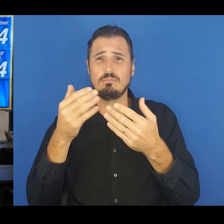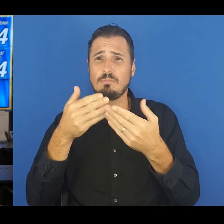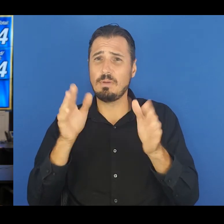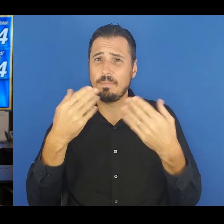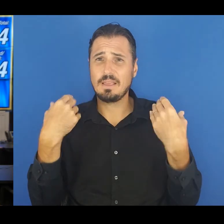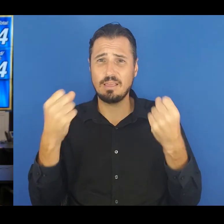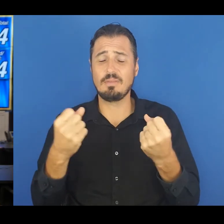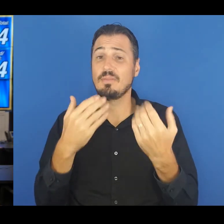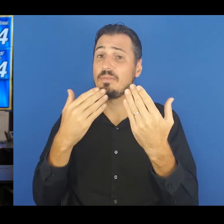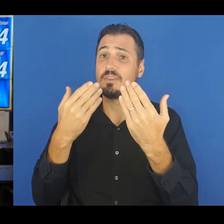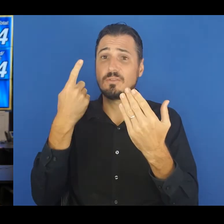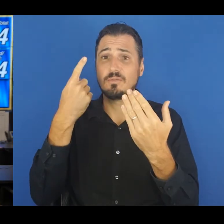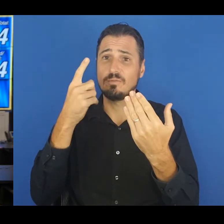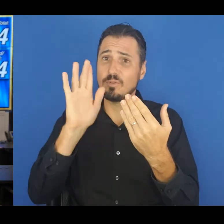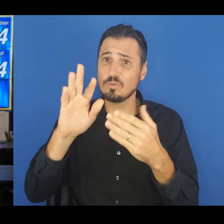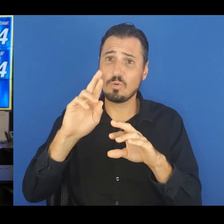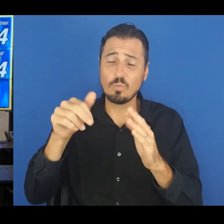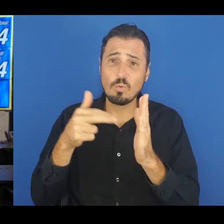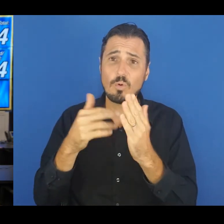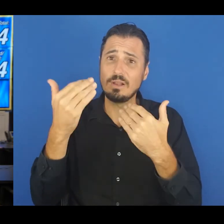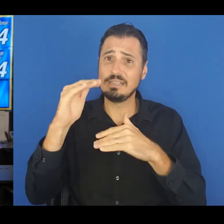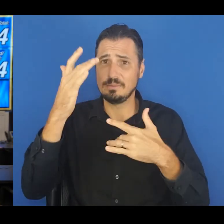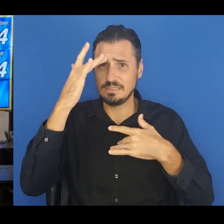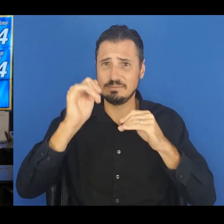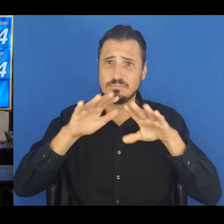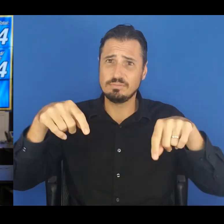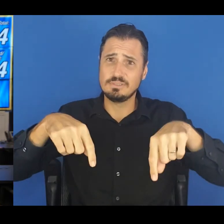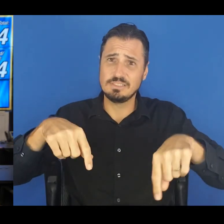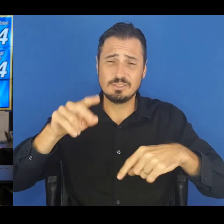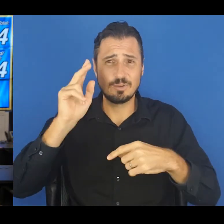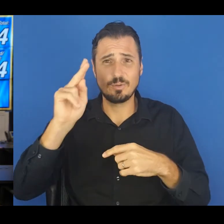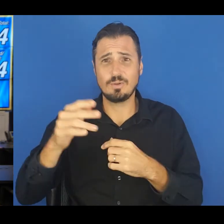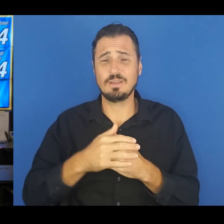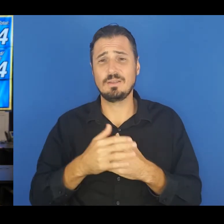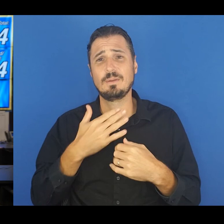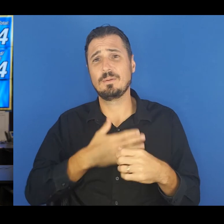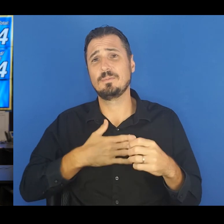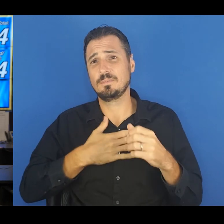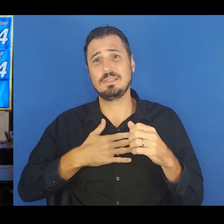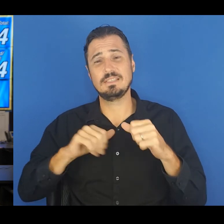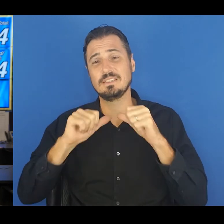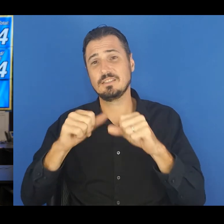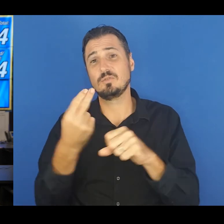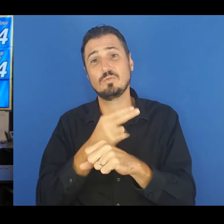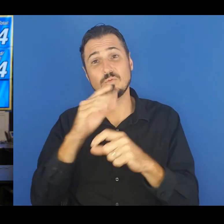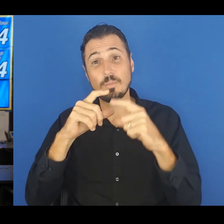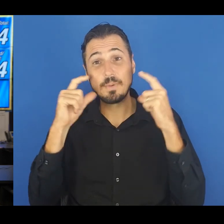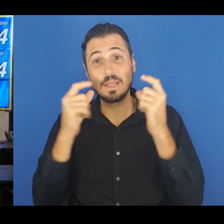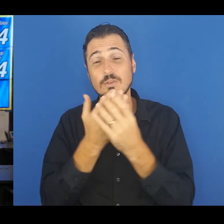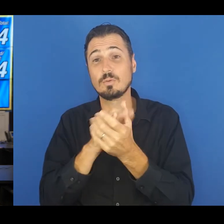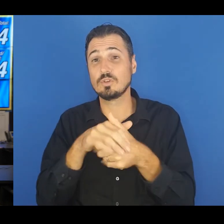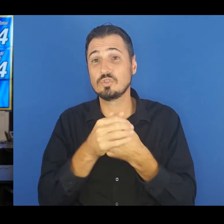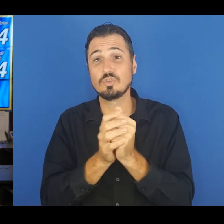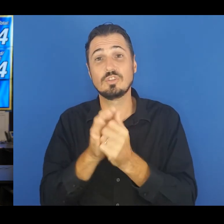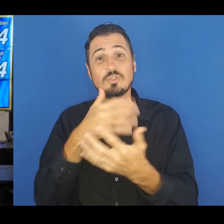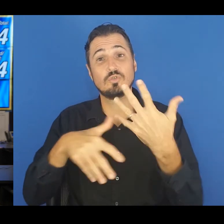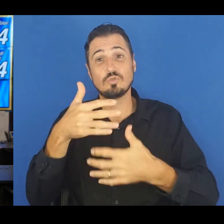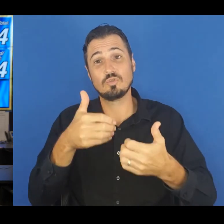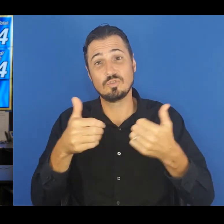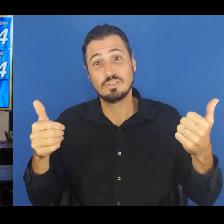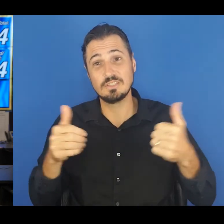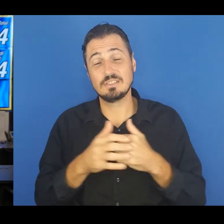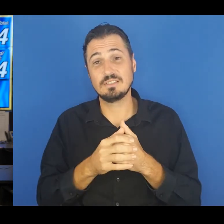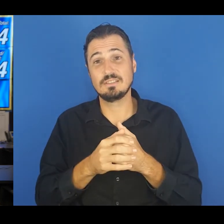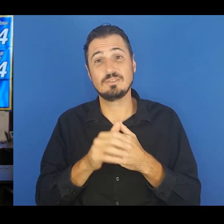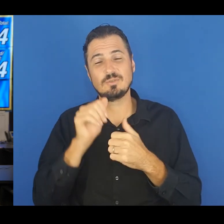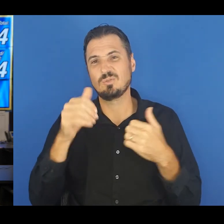for understanding the role you play in mitigating the spread of COVID-19 on our island. Please continue to wear your masks, wash your hands, keep